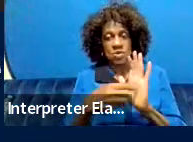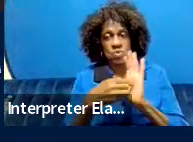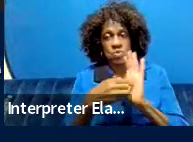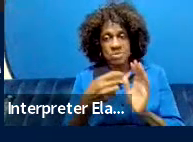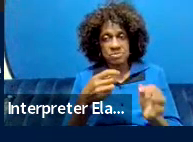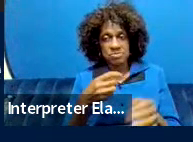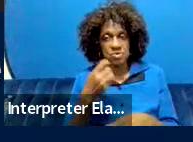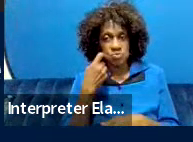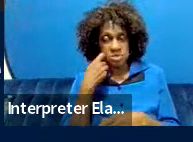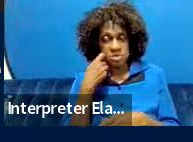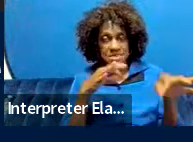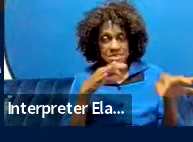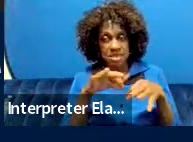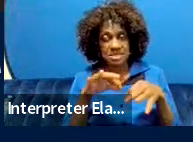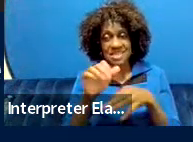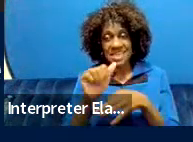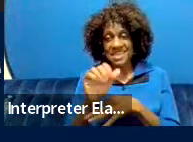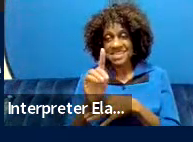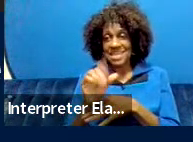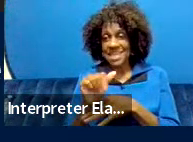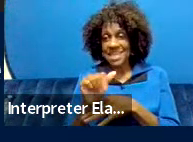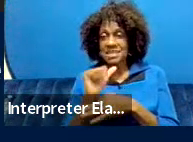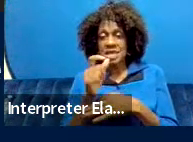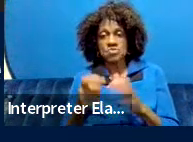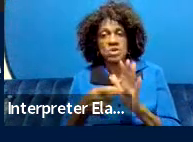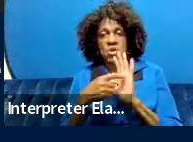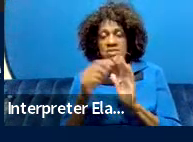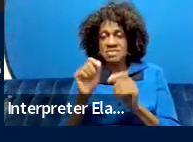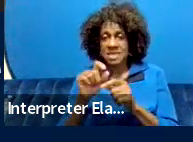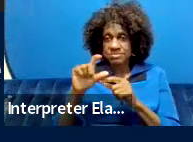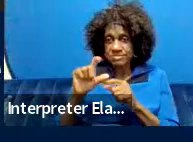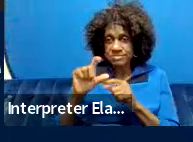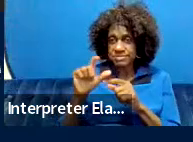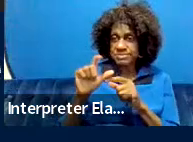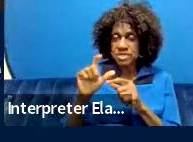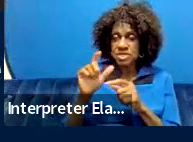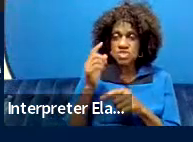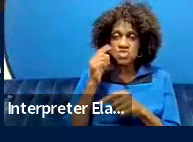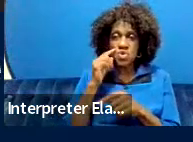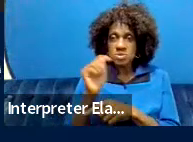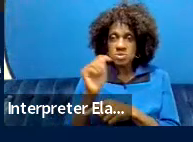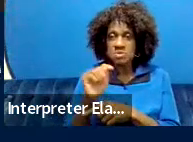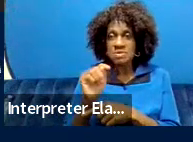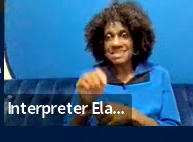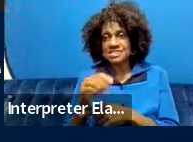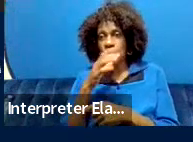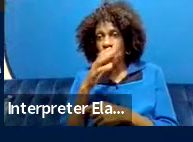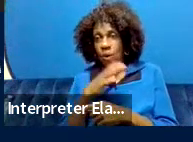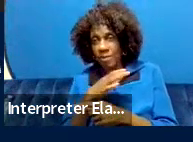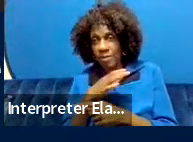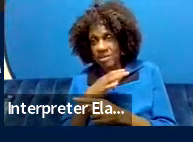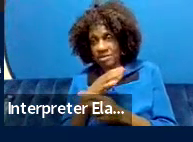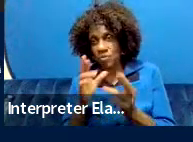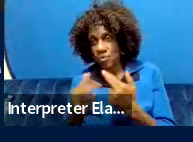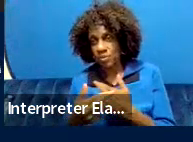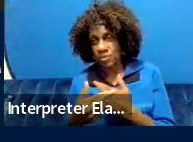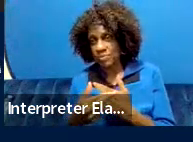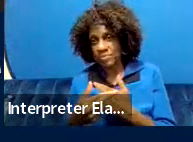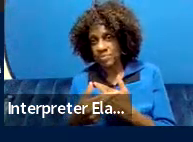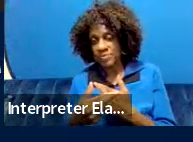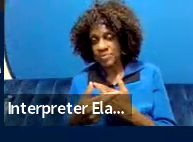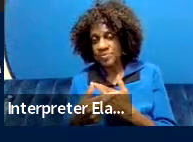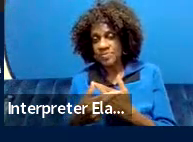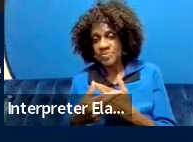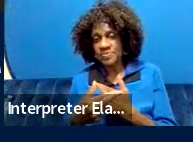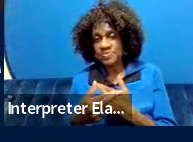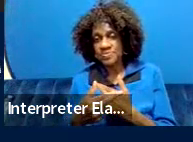through. So the ADA doesn't require that little symbol that indicates that your toilet room is a women's room, but if you put it there, then it has to comply with